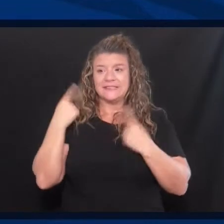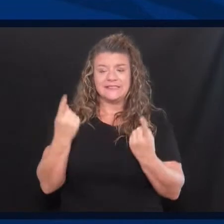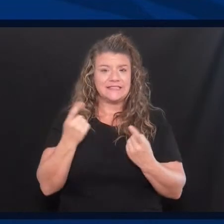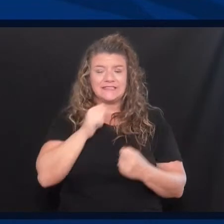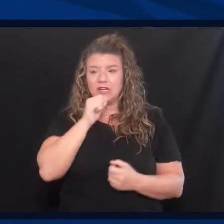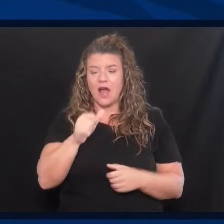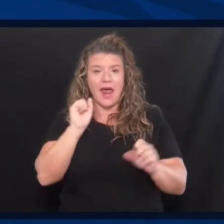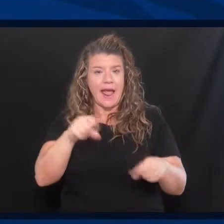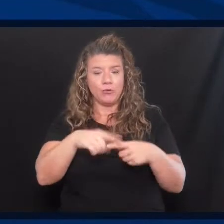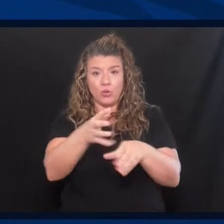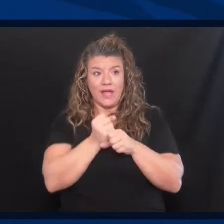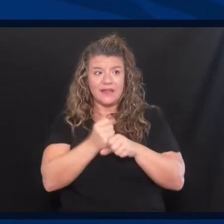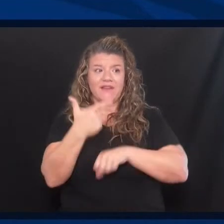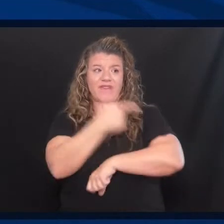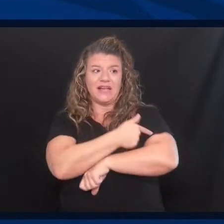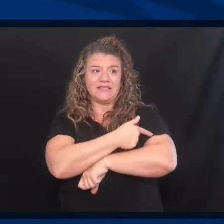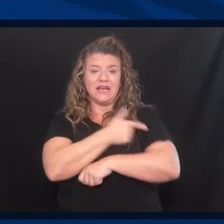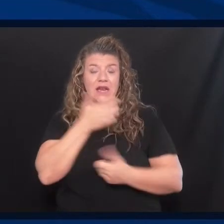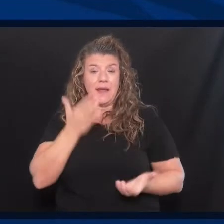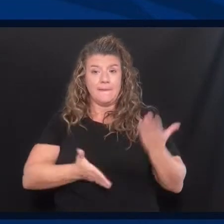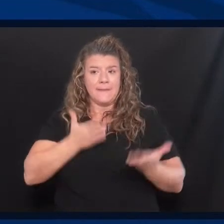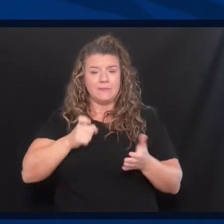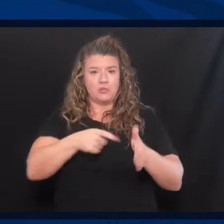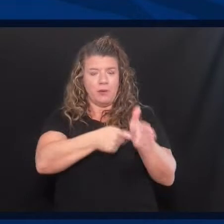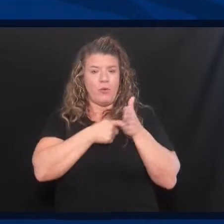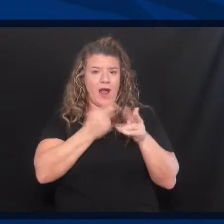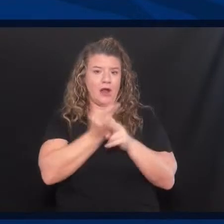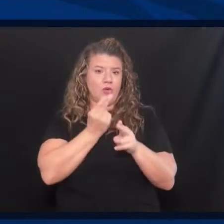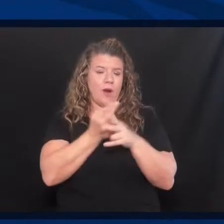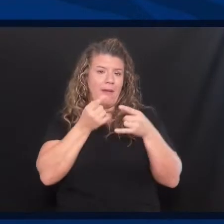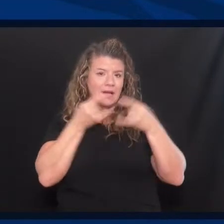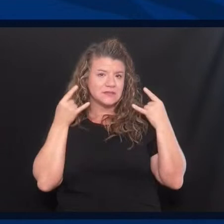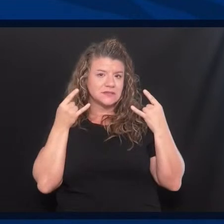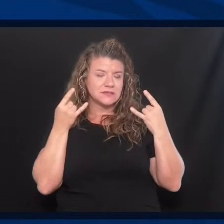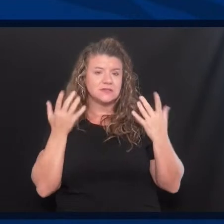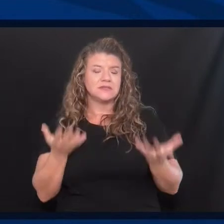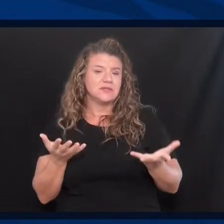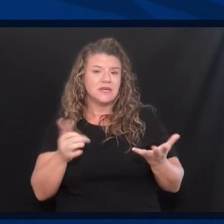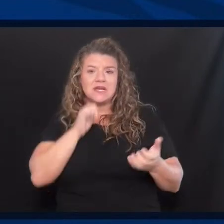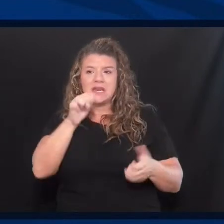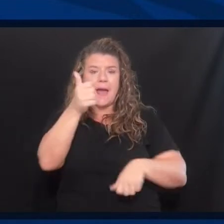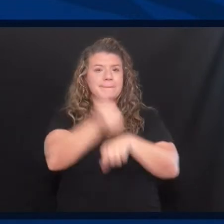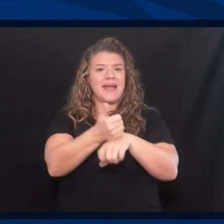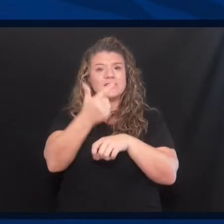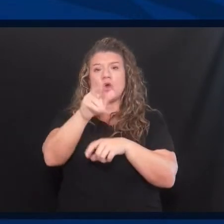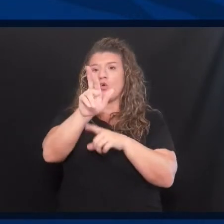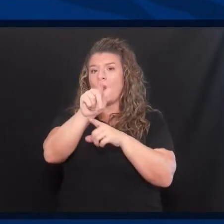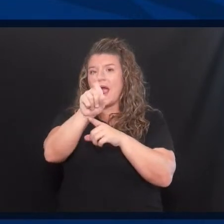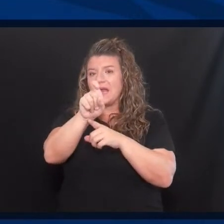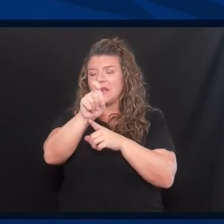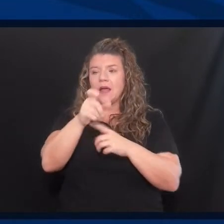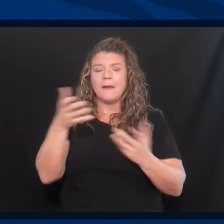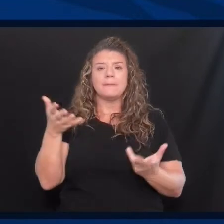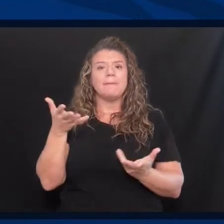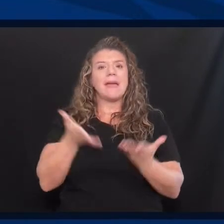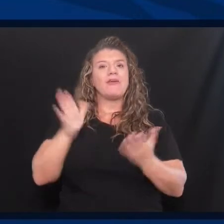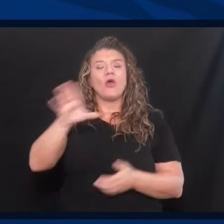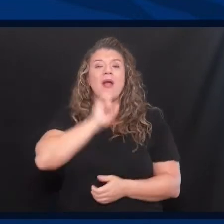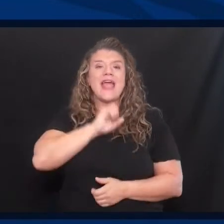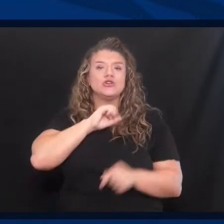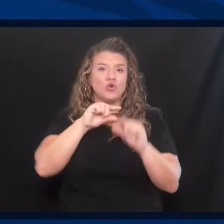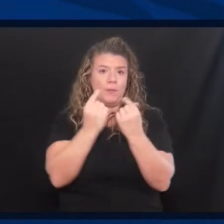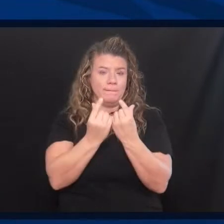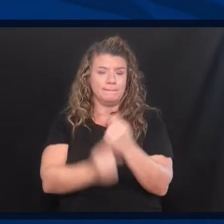to get the vaccine, perhaps they should be required to wear masks, not based on grade, but their age group. Thank